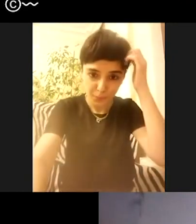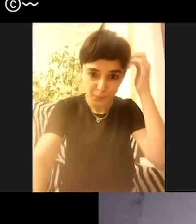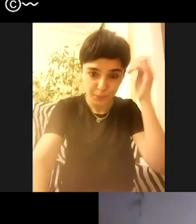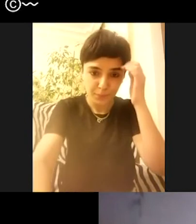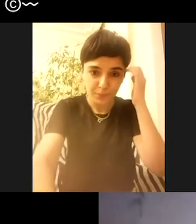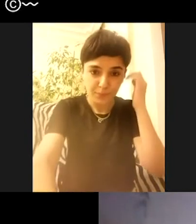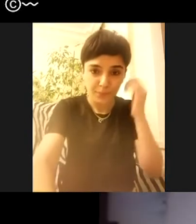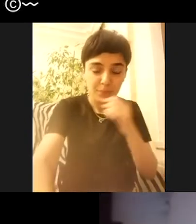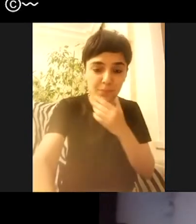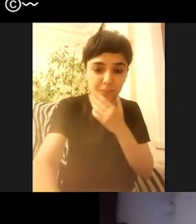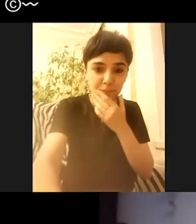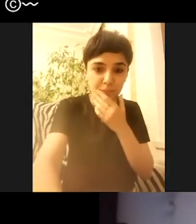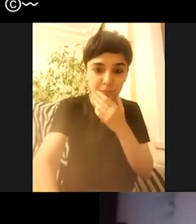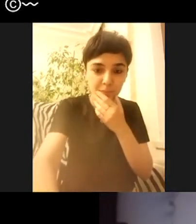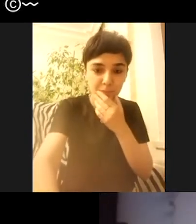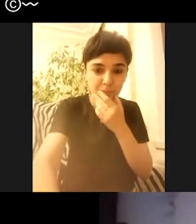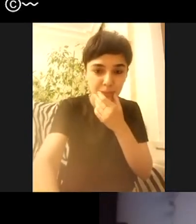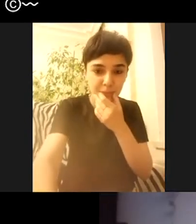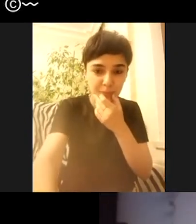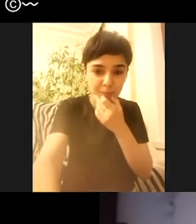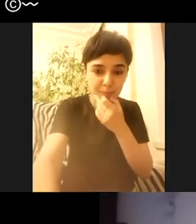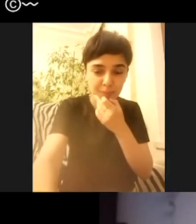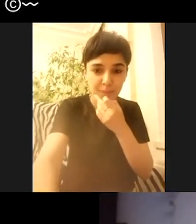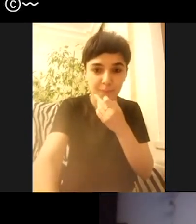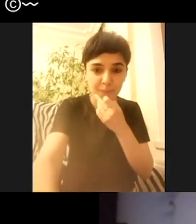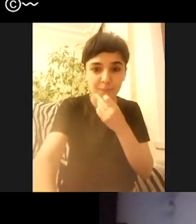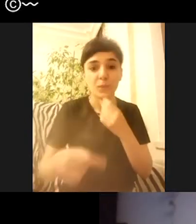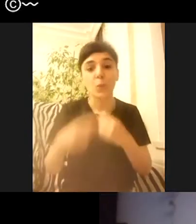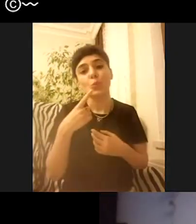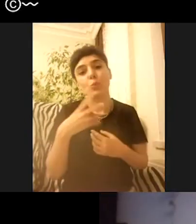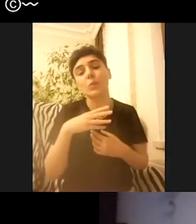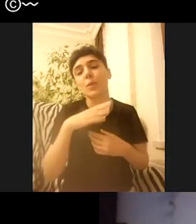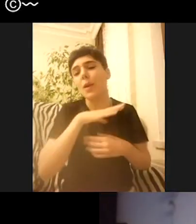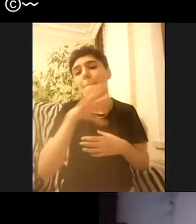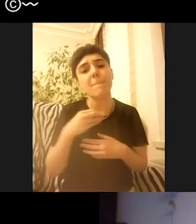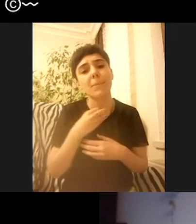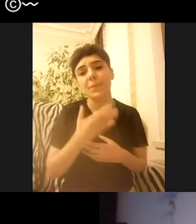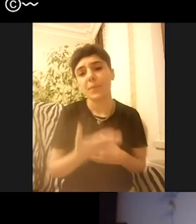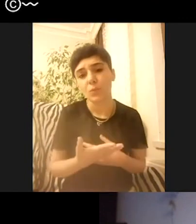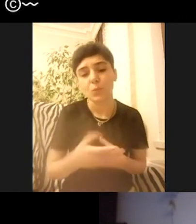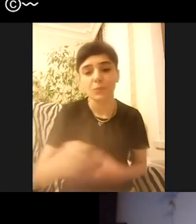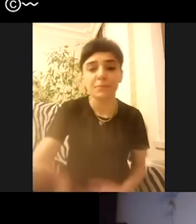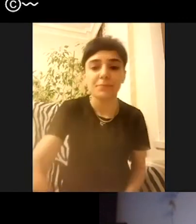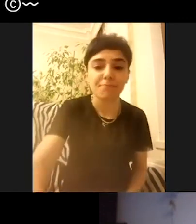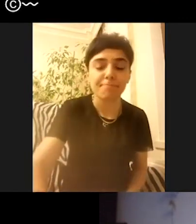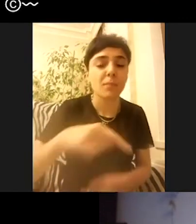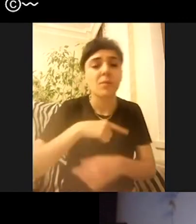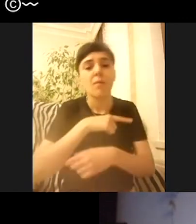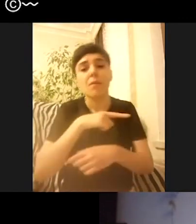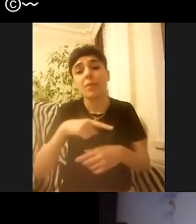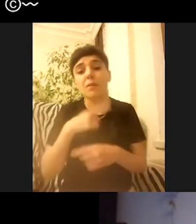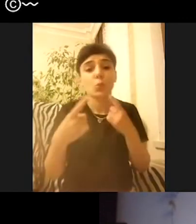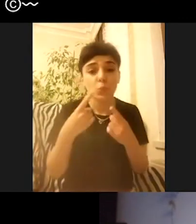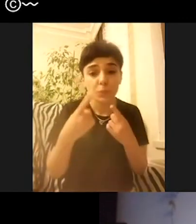their speaker time. But I do want to, before I say, oh, that's dance, I do want to say, like, if one of the speakers, if